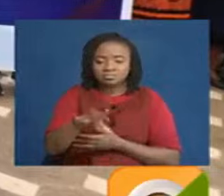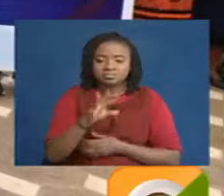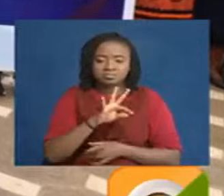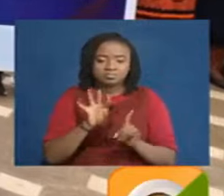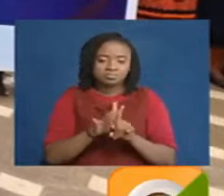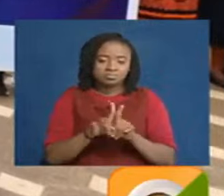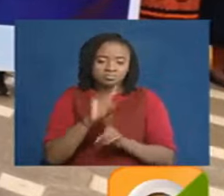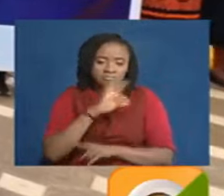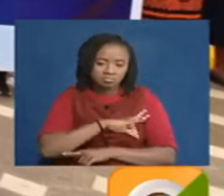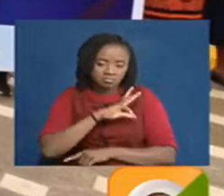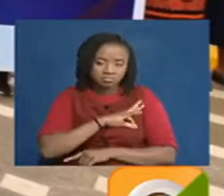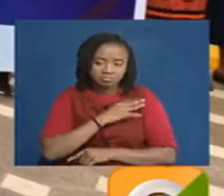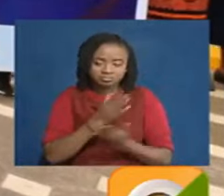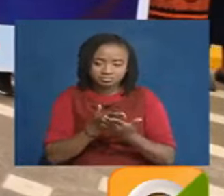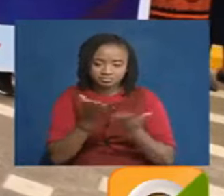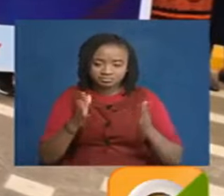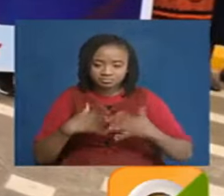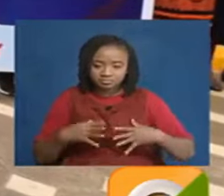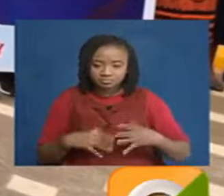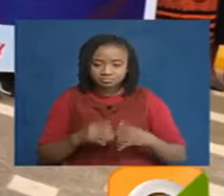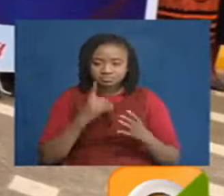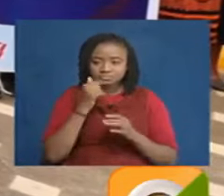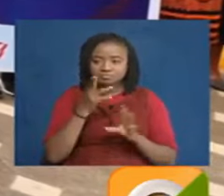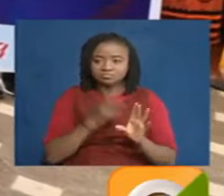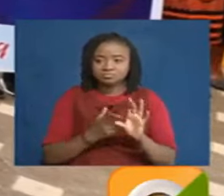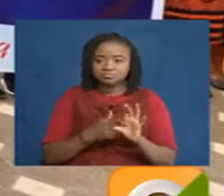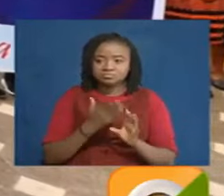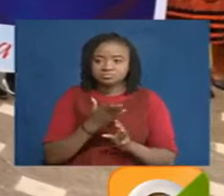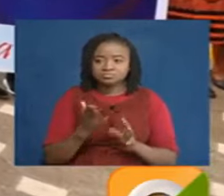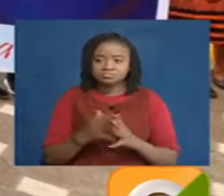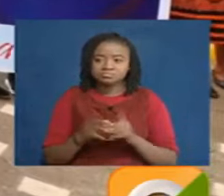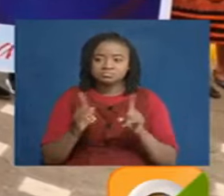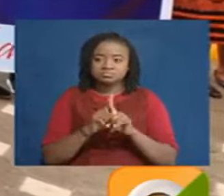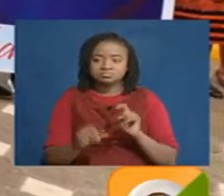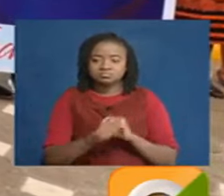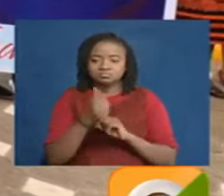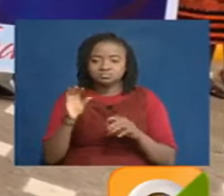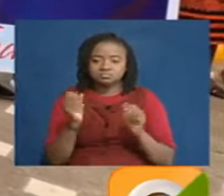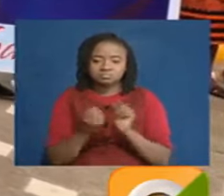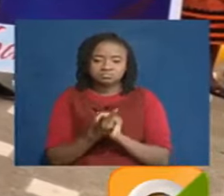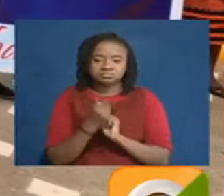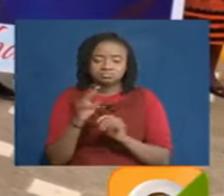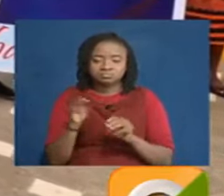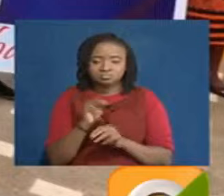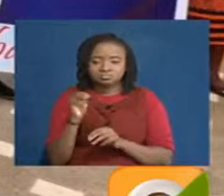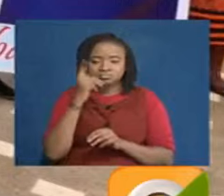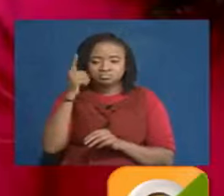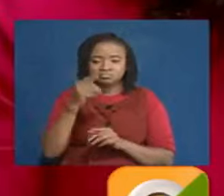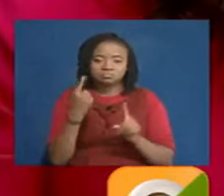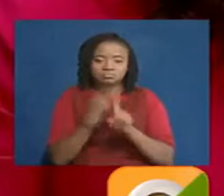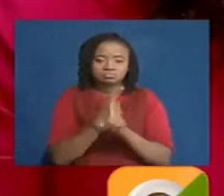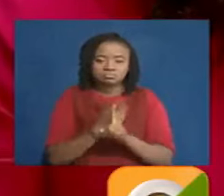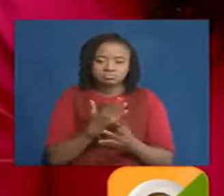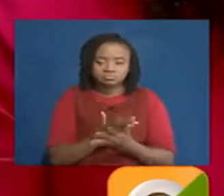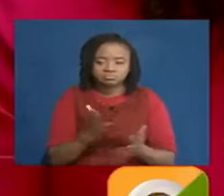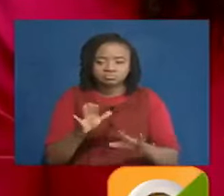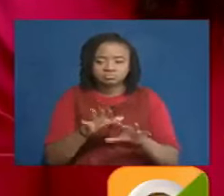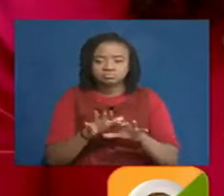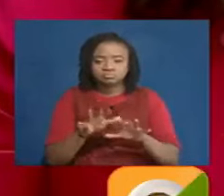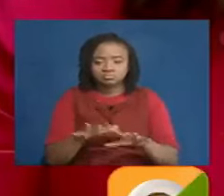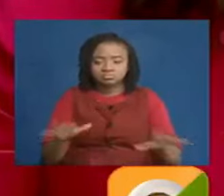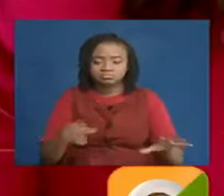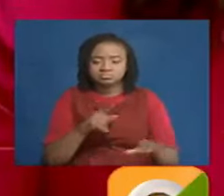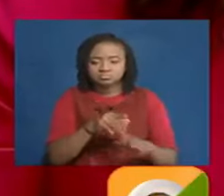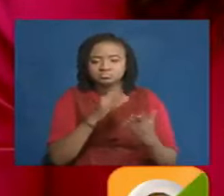to the participants, whose details have not been availed, and 12 million shillings paid on promotional items. So my son is